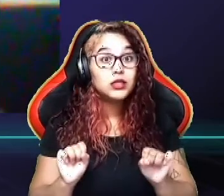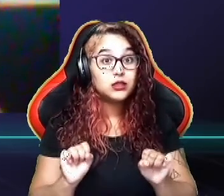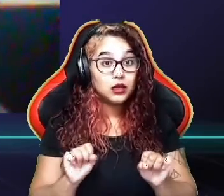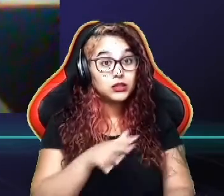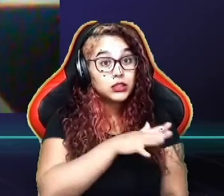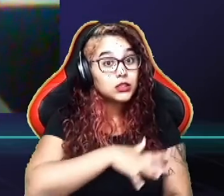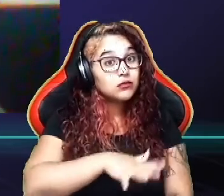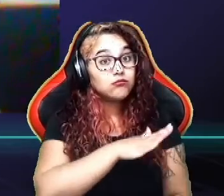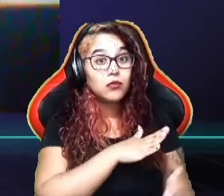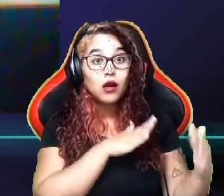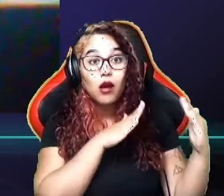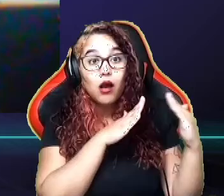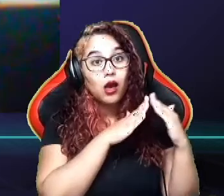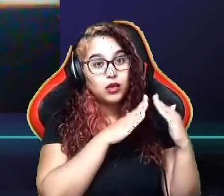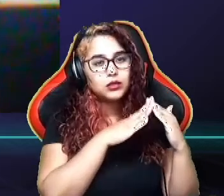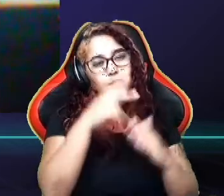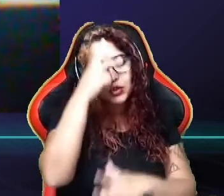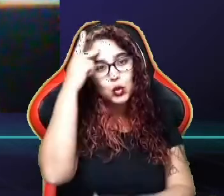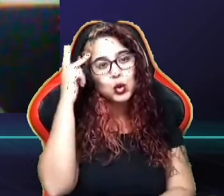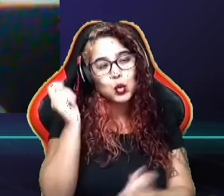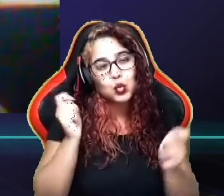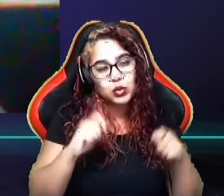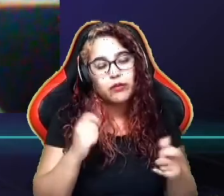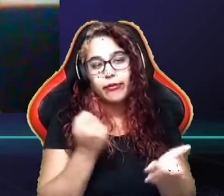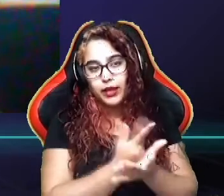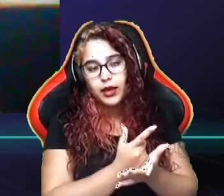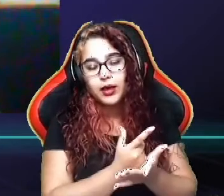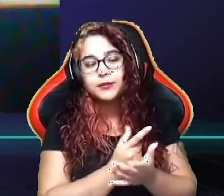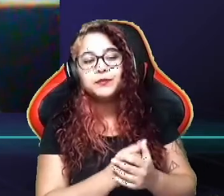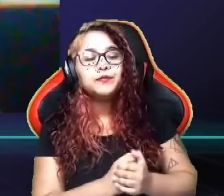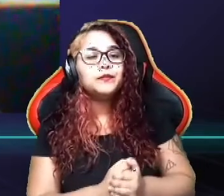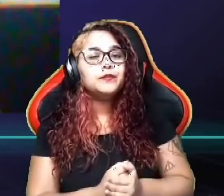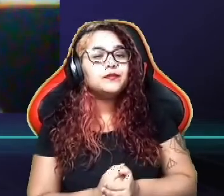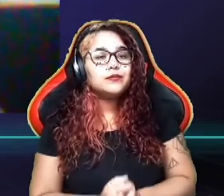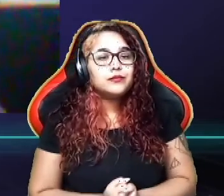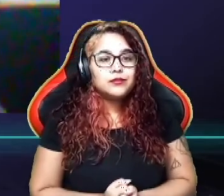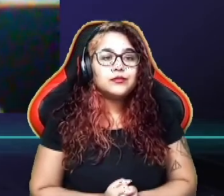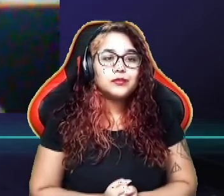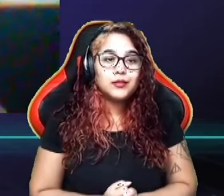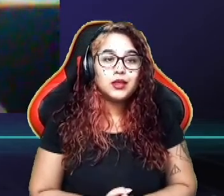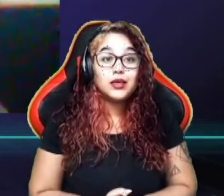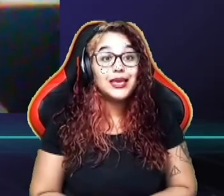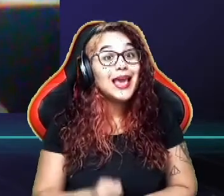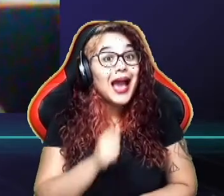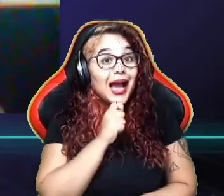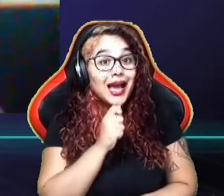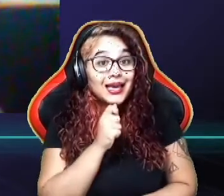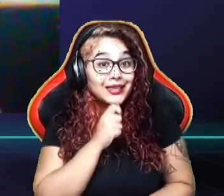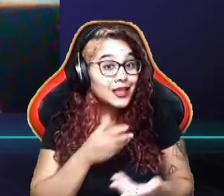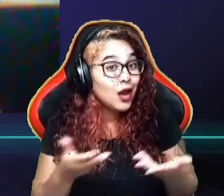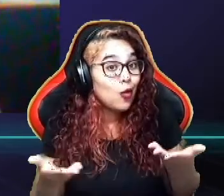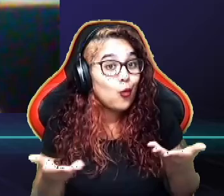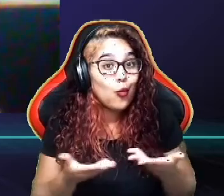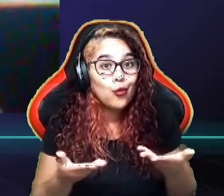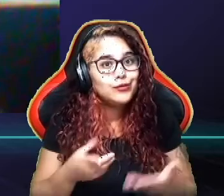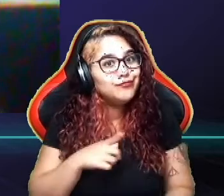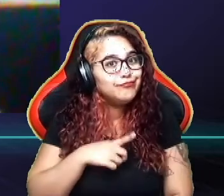These were games and names that were familiar to those who played games.